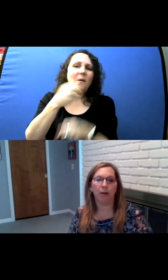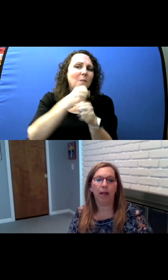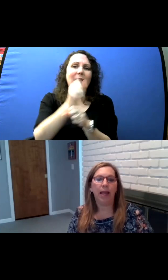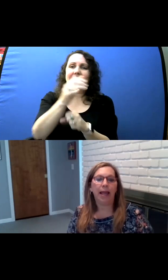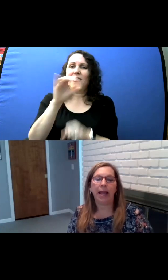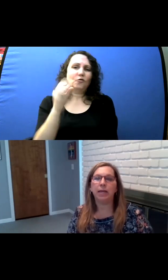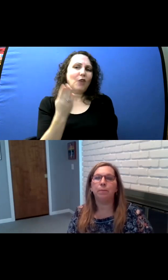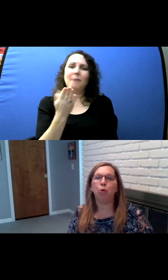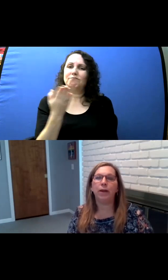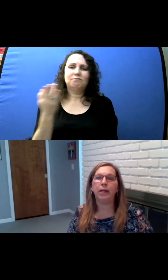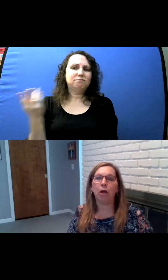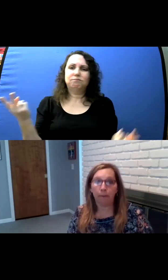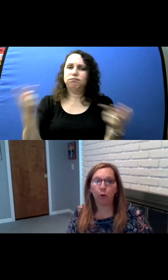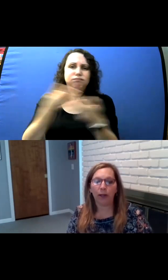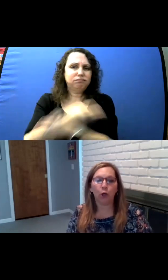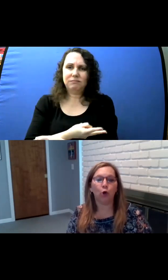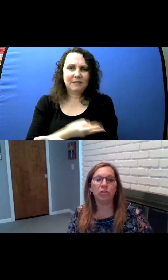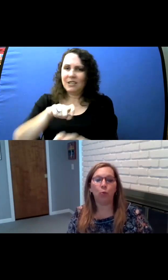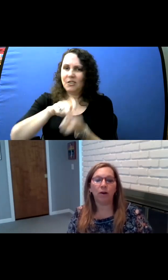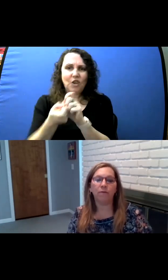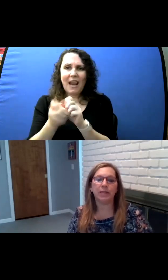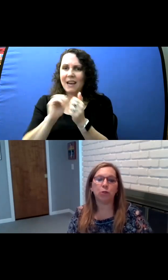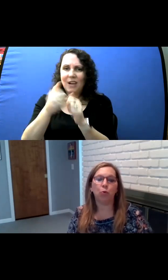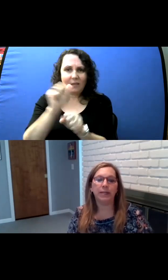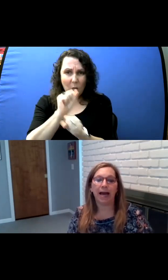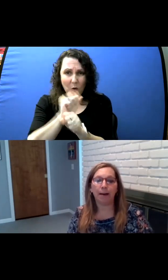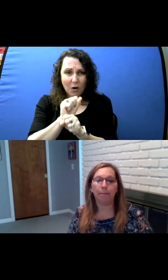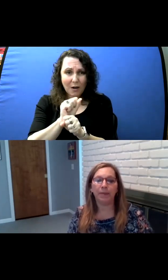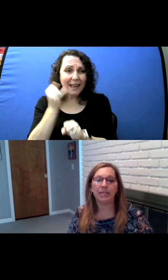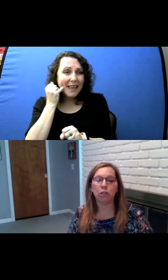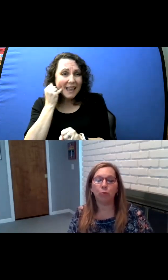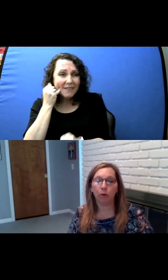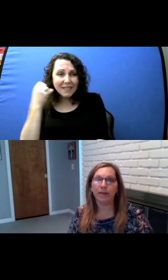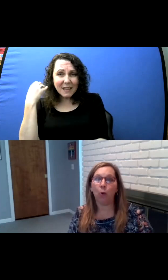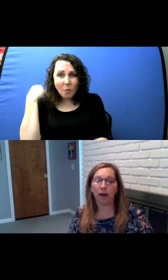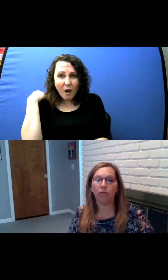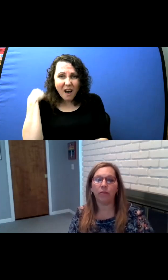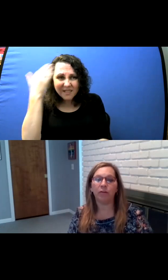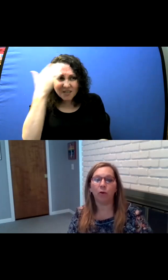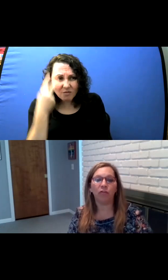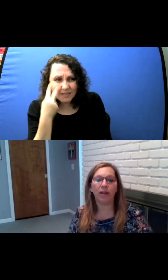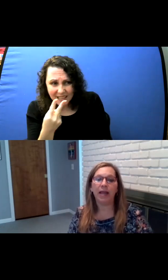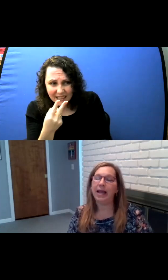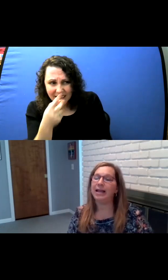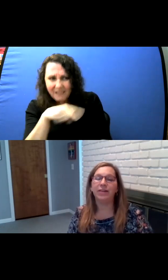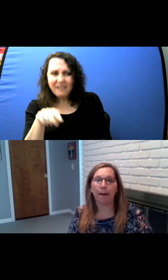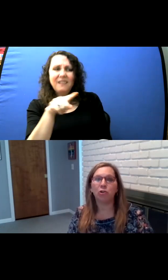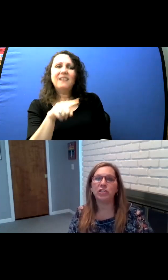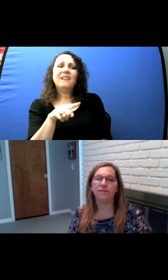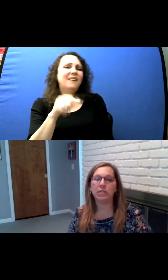job. And an employer who's aware of this will be